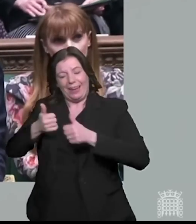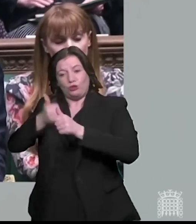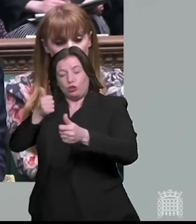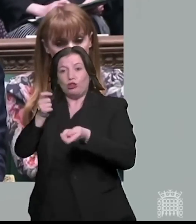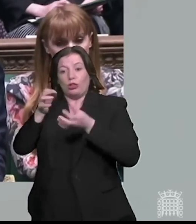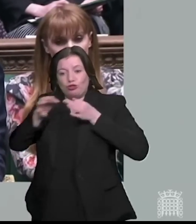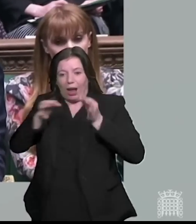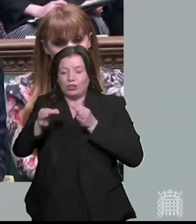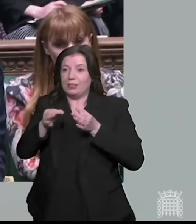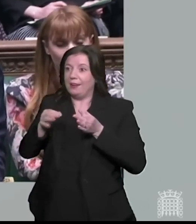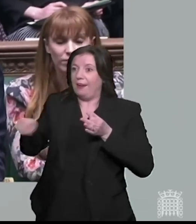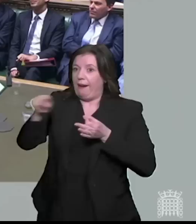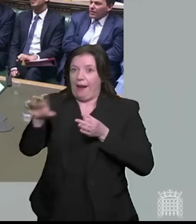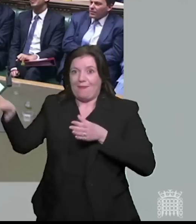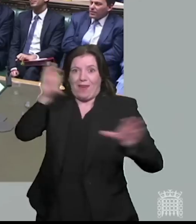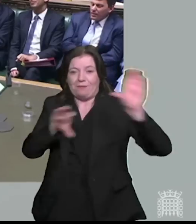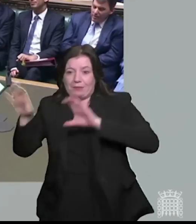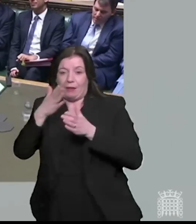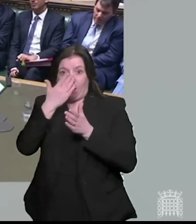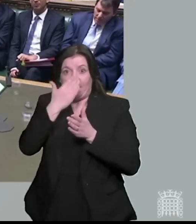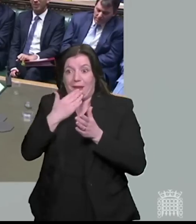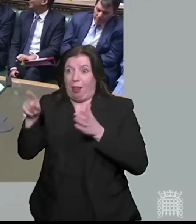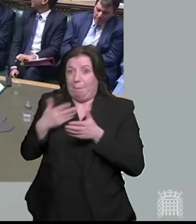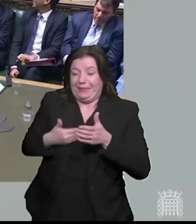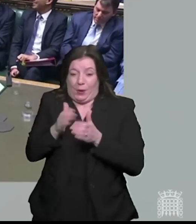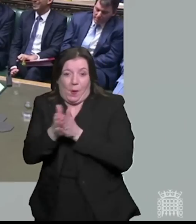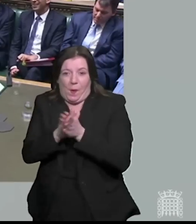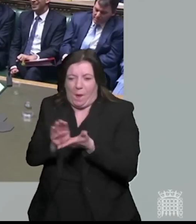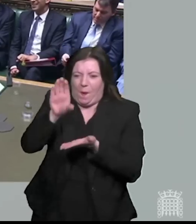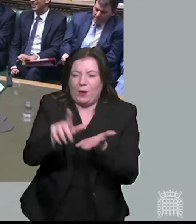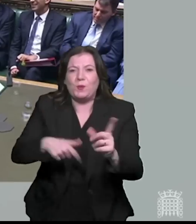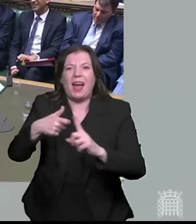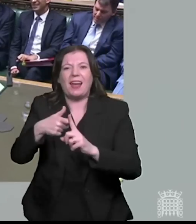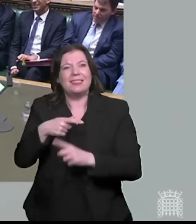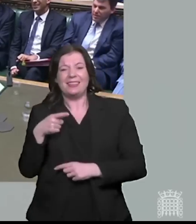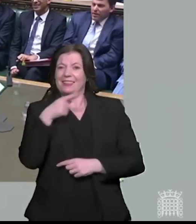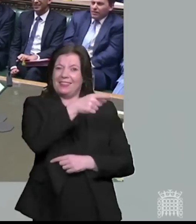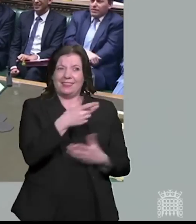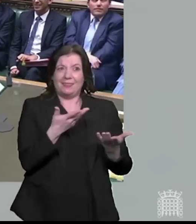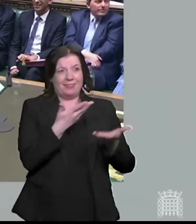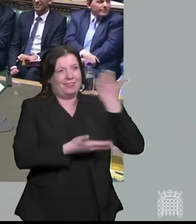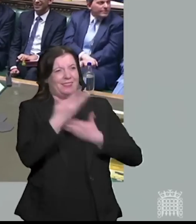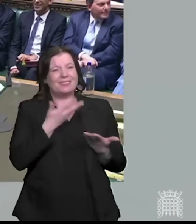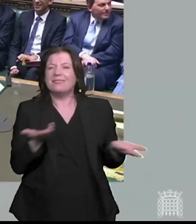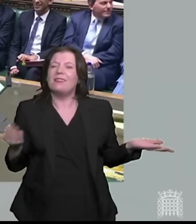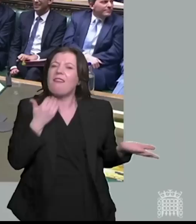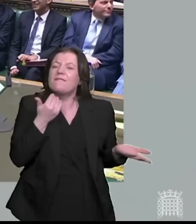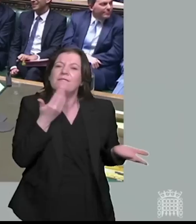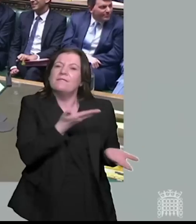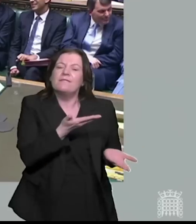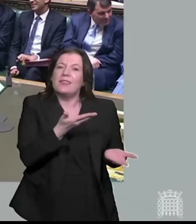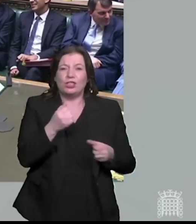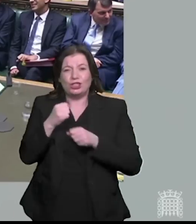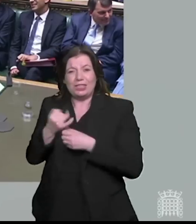that removes barriers to investment. And the announcements today are nowhere near the mark. The lowest investment